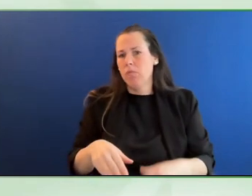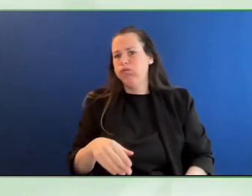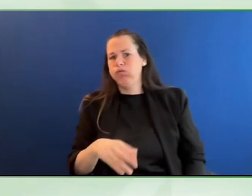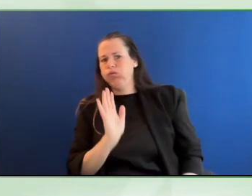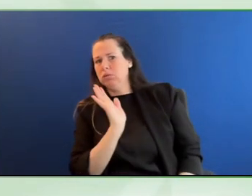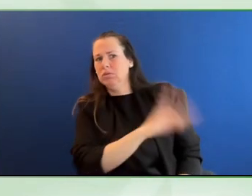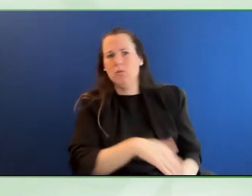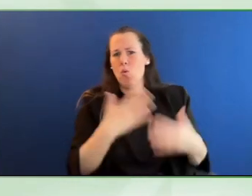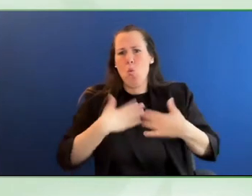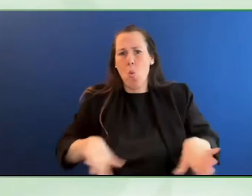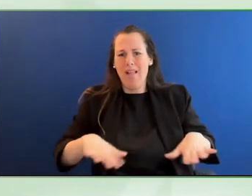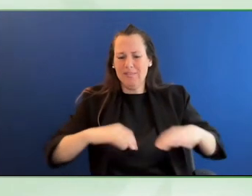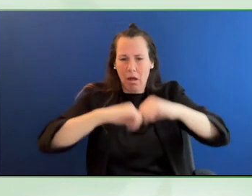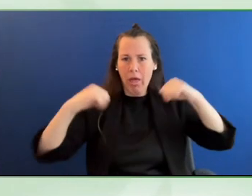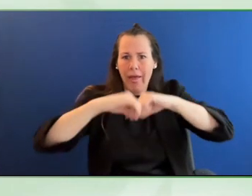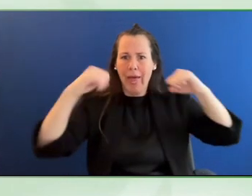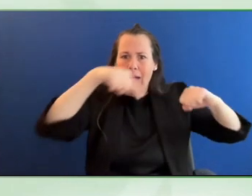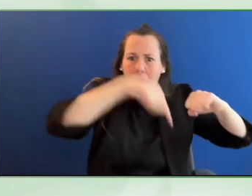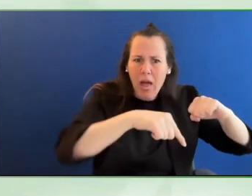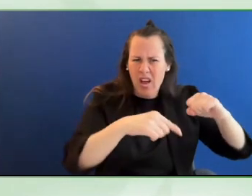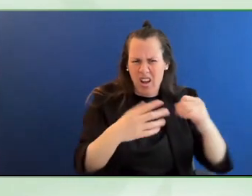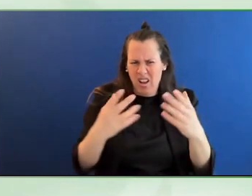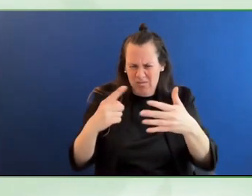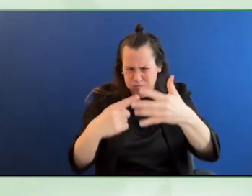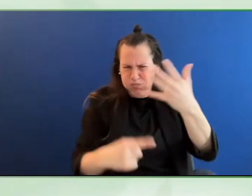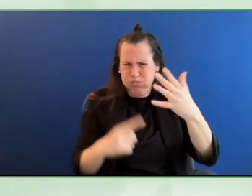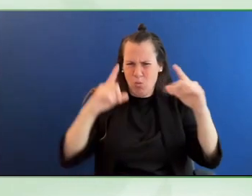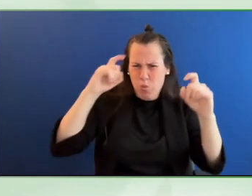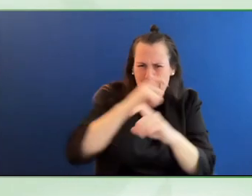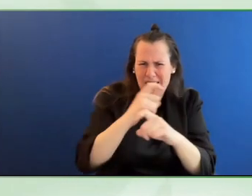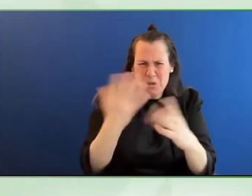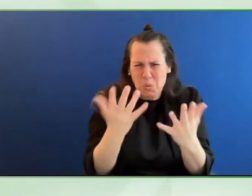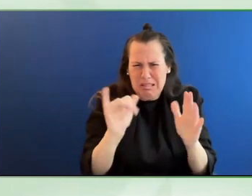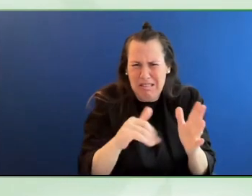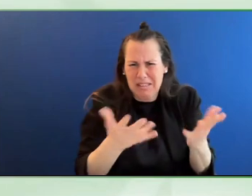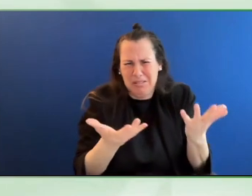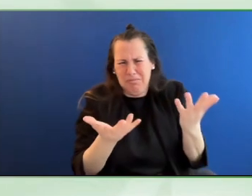just contact us. You can just go to morphic.org and